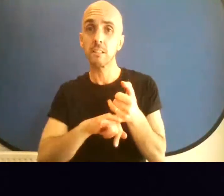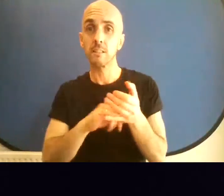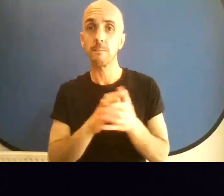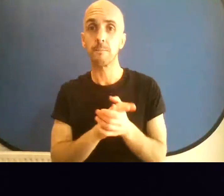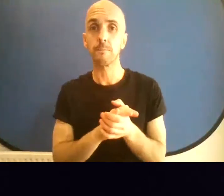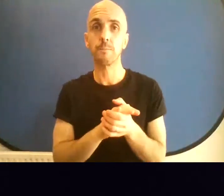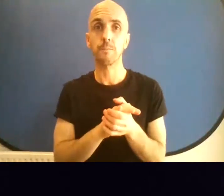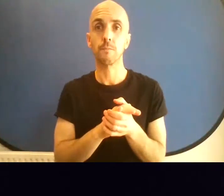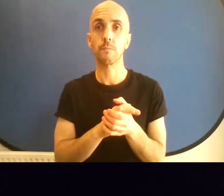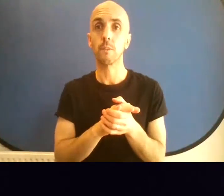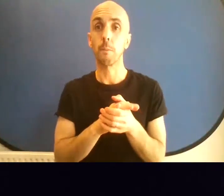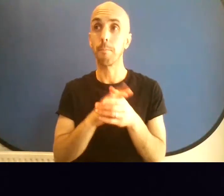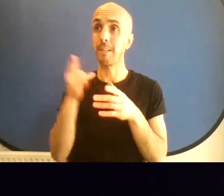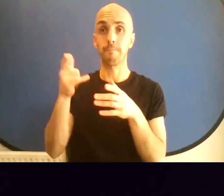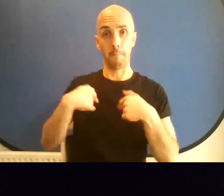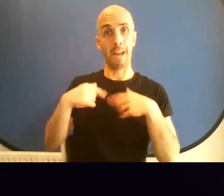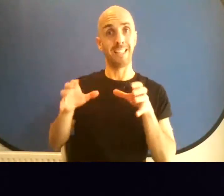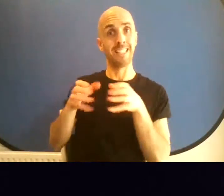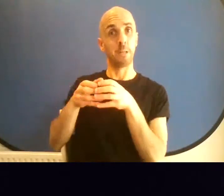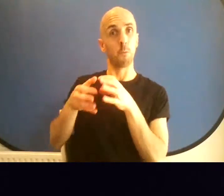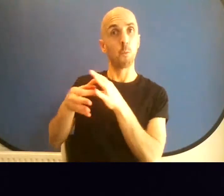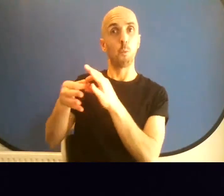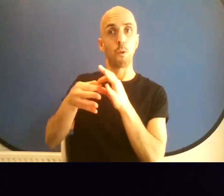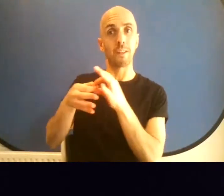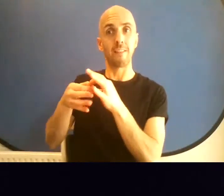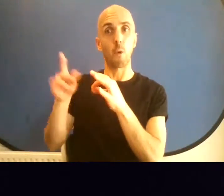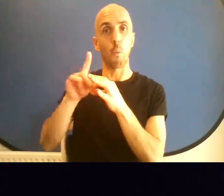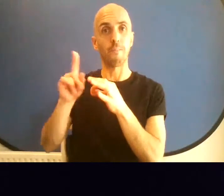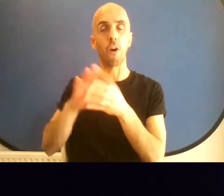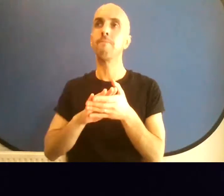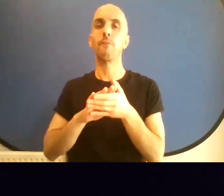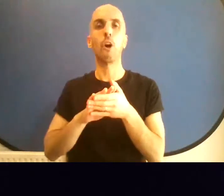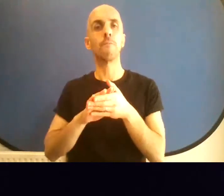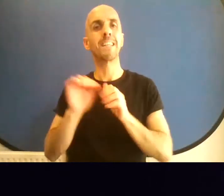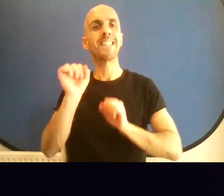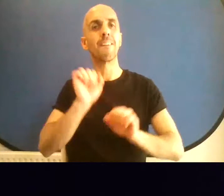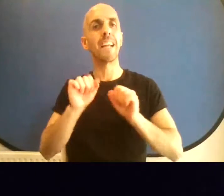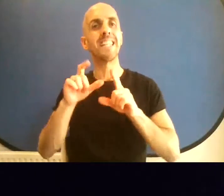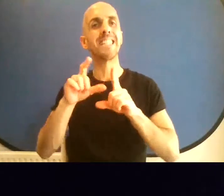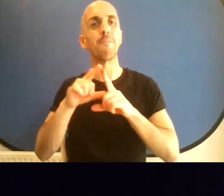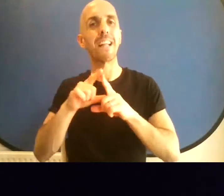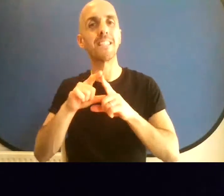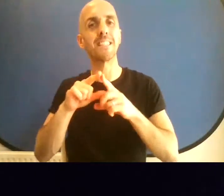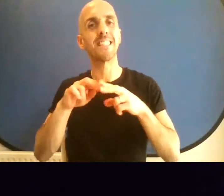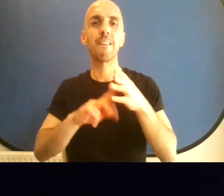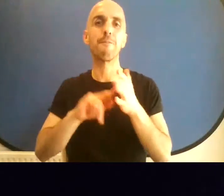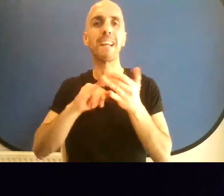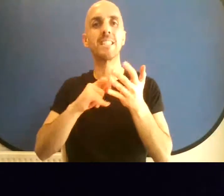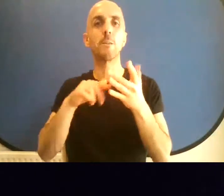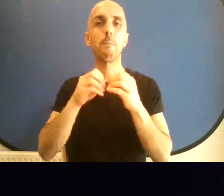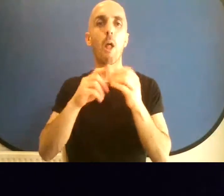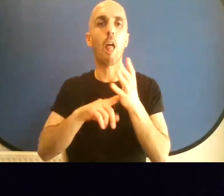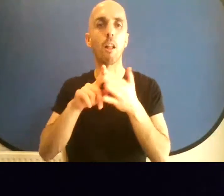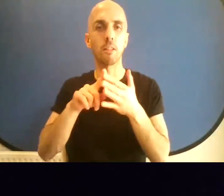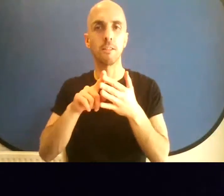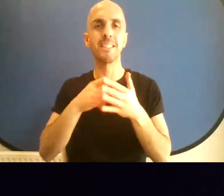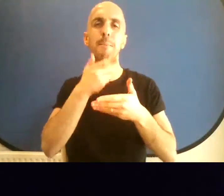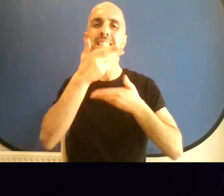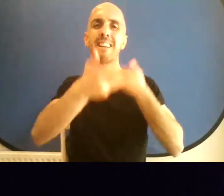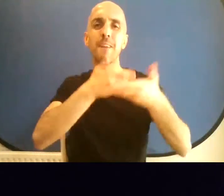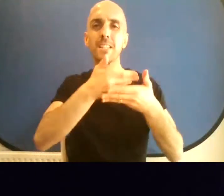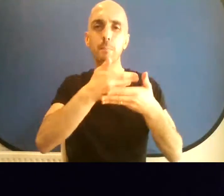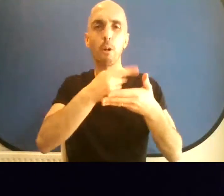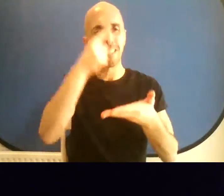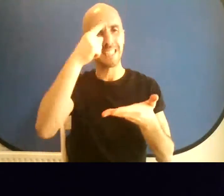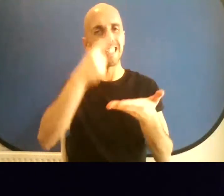We work together to look at the issues around defensible decision making. So I'd just like to introduce my colleagues, though they probably won't be on screen just